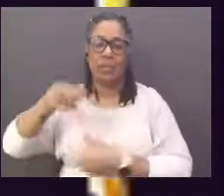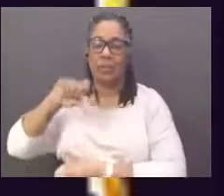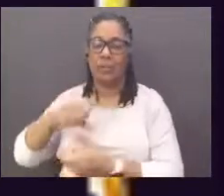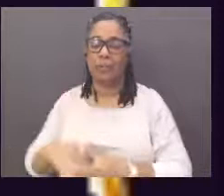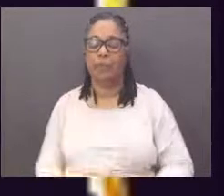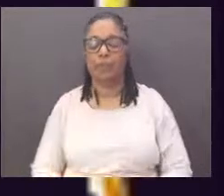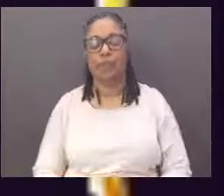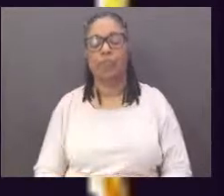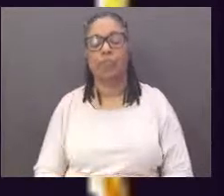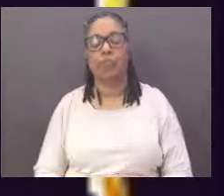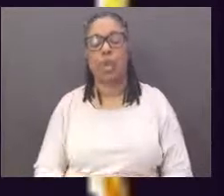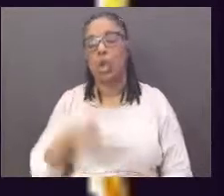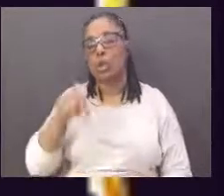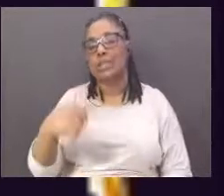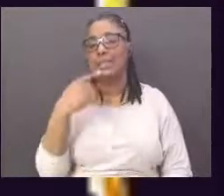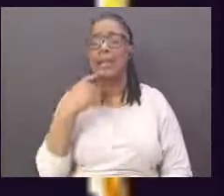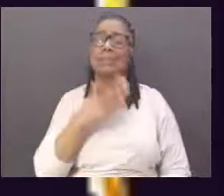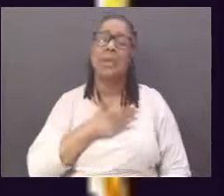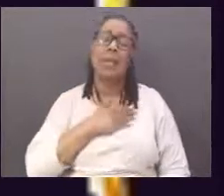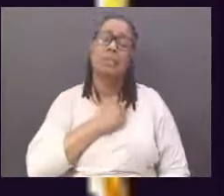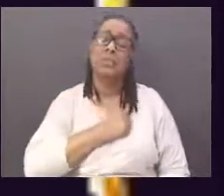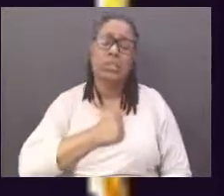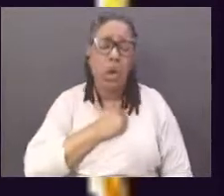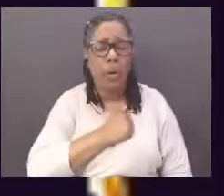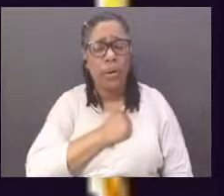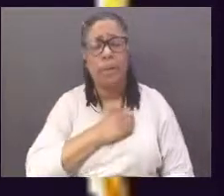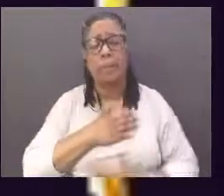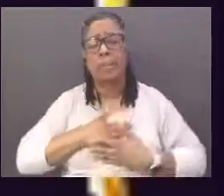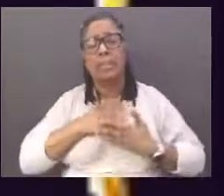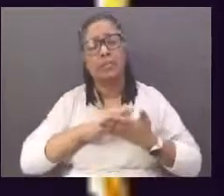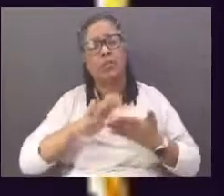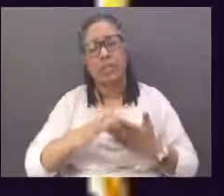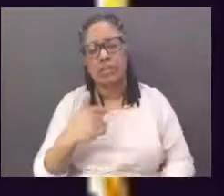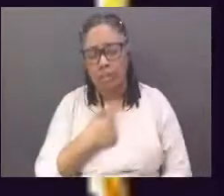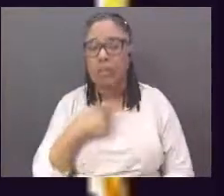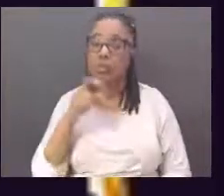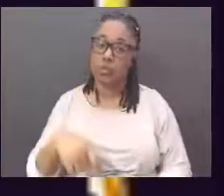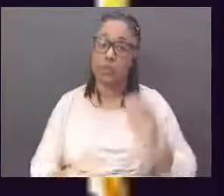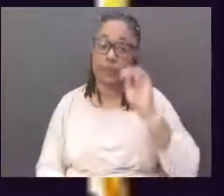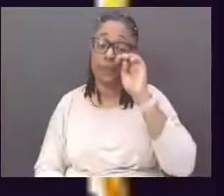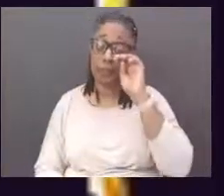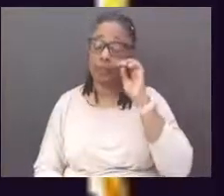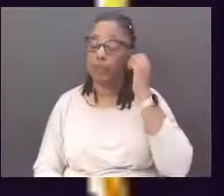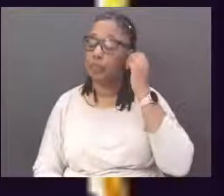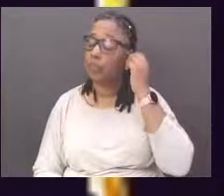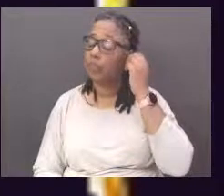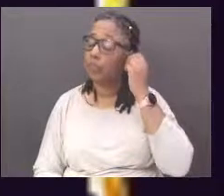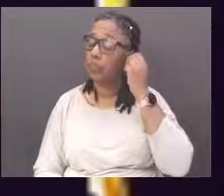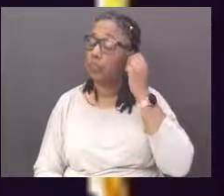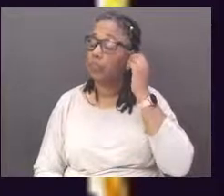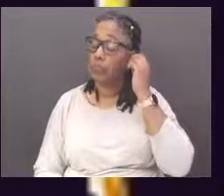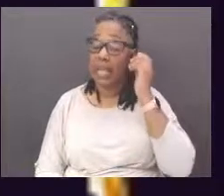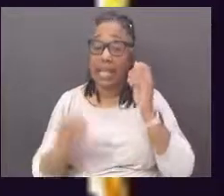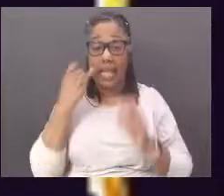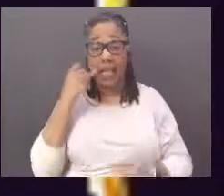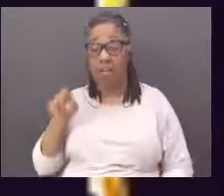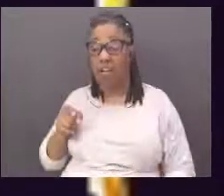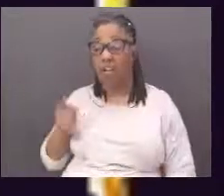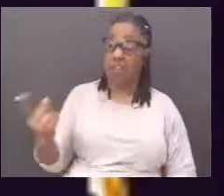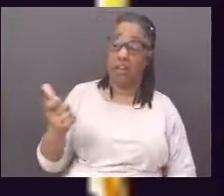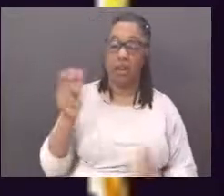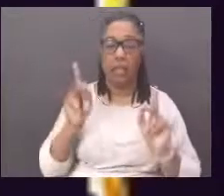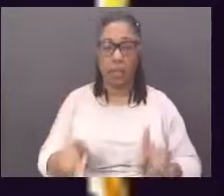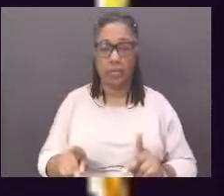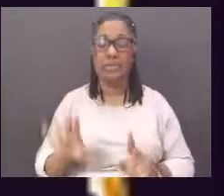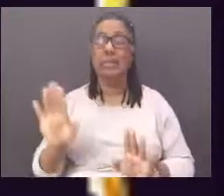we should say, "I'm sorry," and seek forgiveness for those that and from those that we have offended. And so on today,